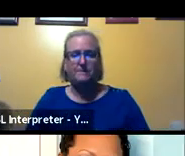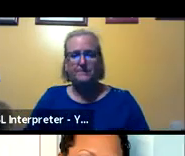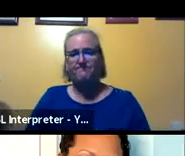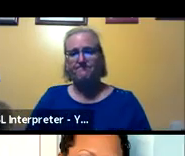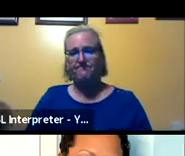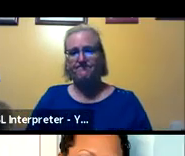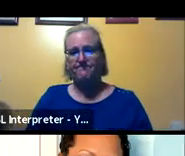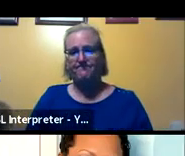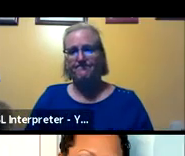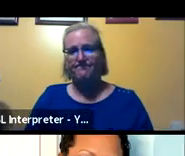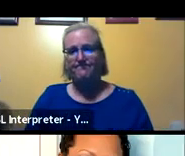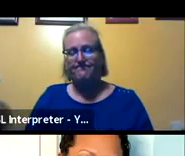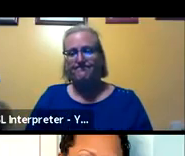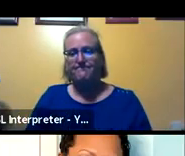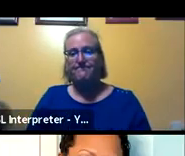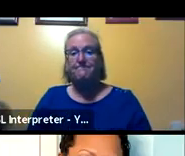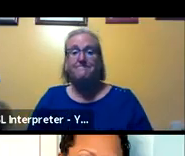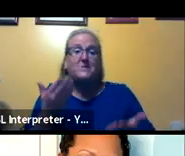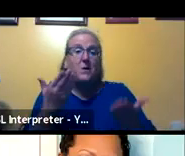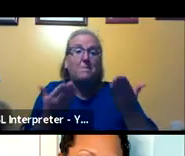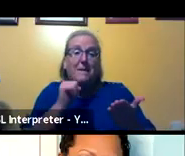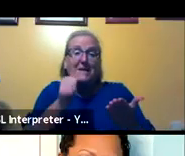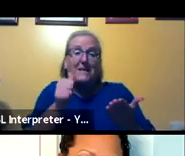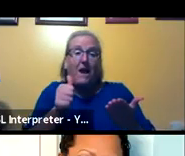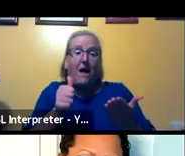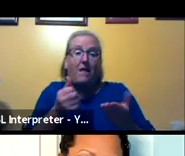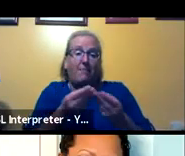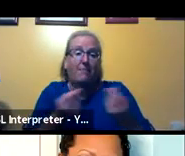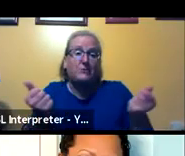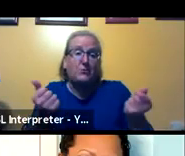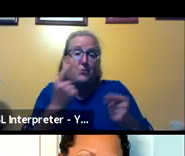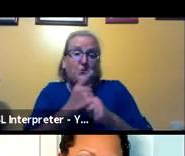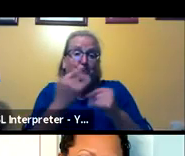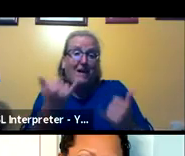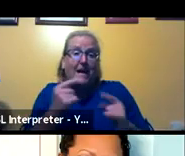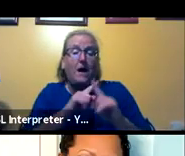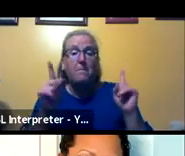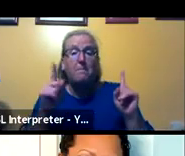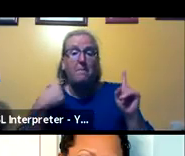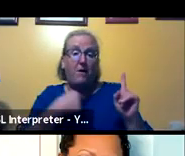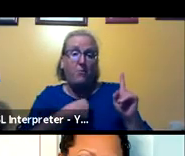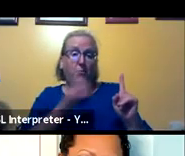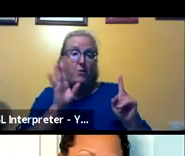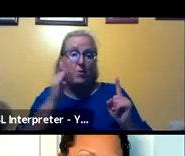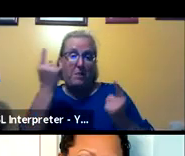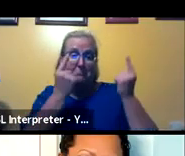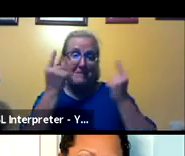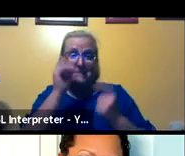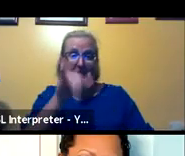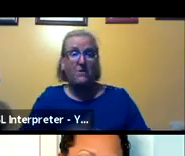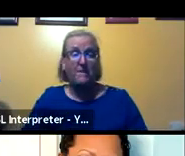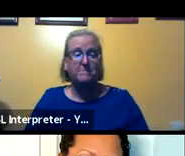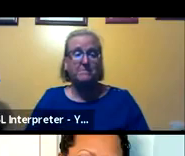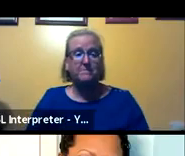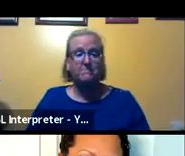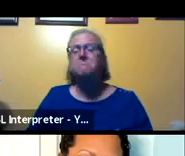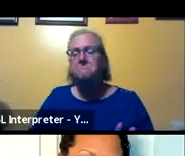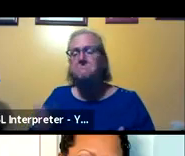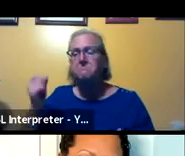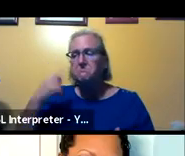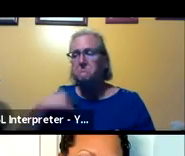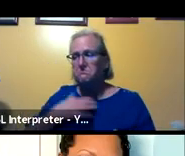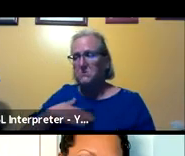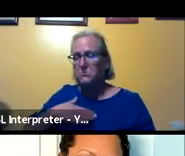So maybe not the solution yet, but we certainly can take that into consideration. I understand. I appreciate it.